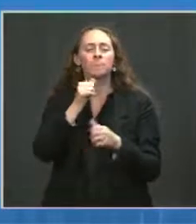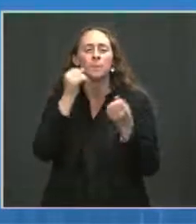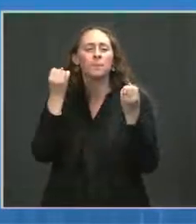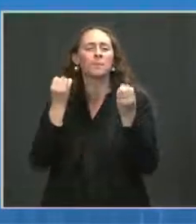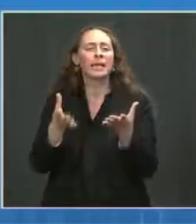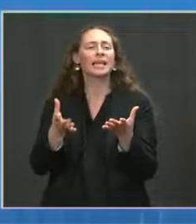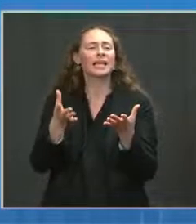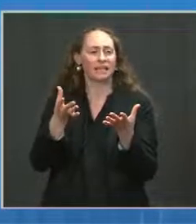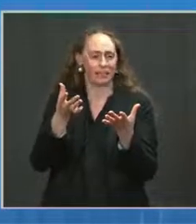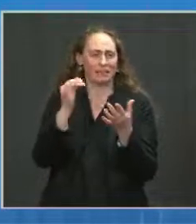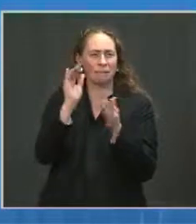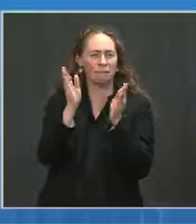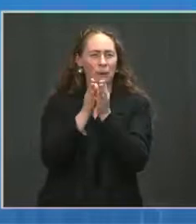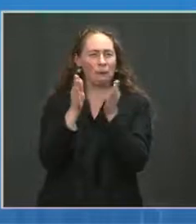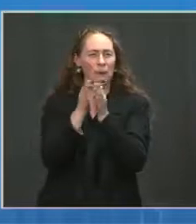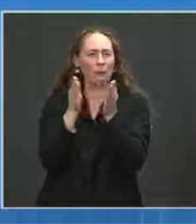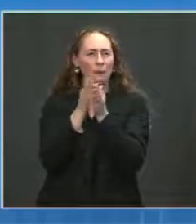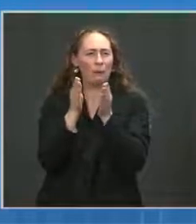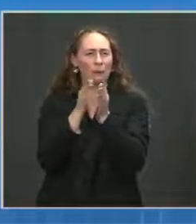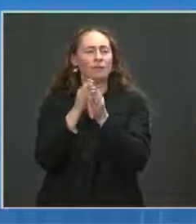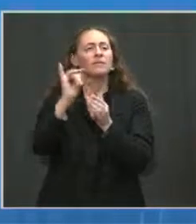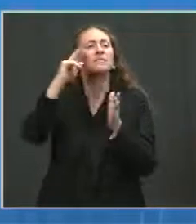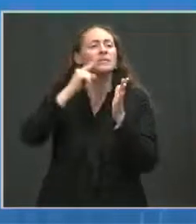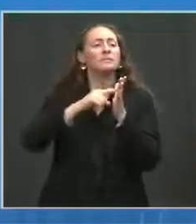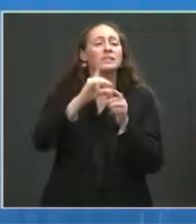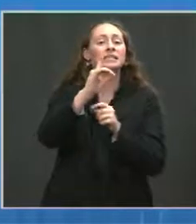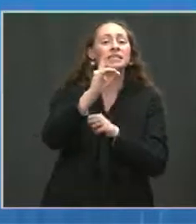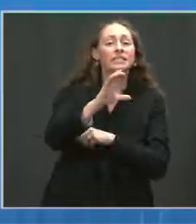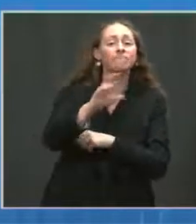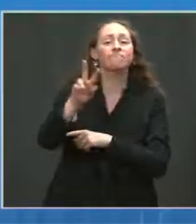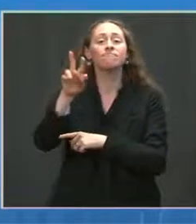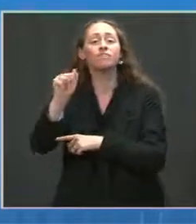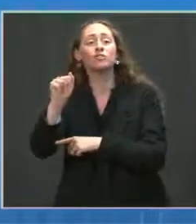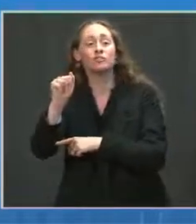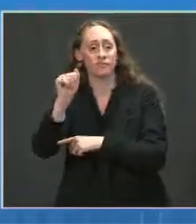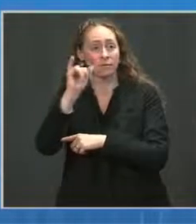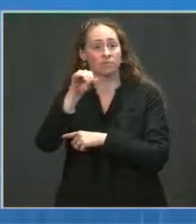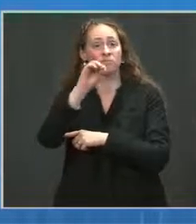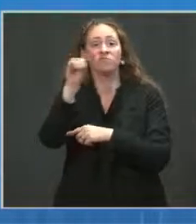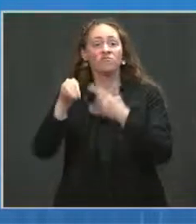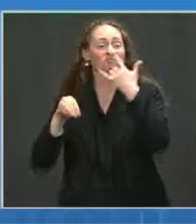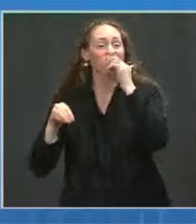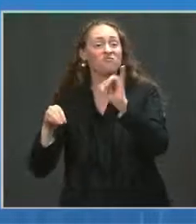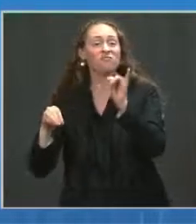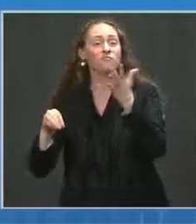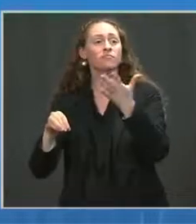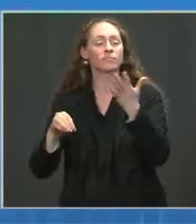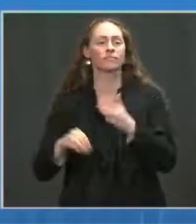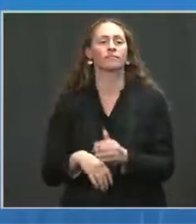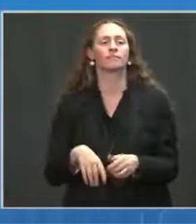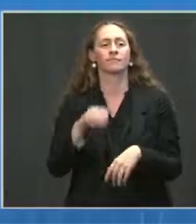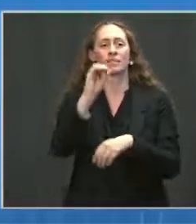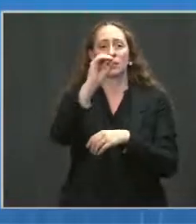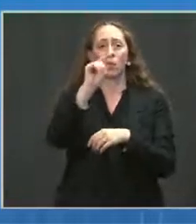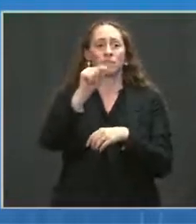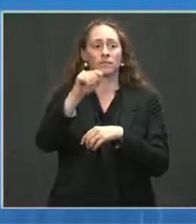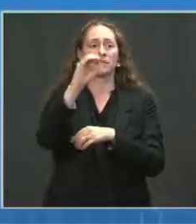multiple locations like DC and Virginia, the percent ranges from 0.26